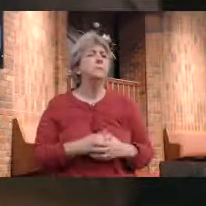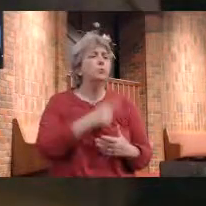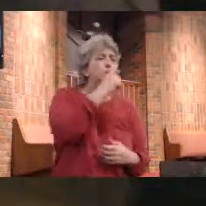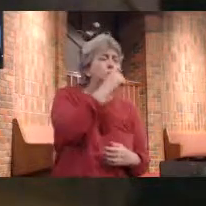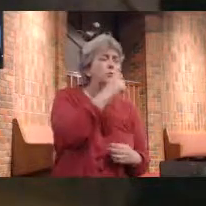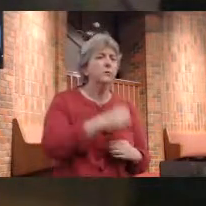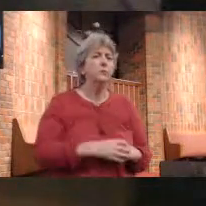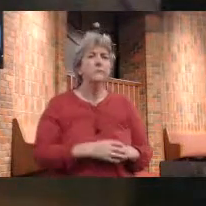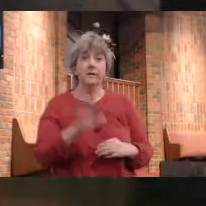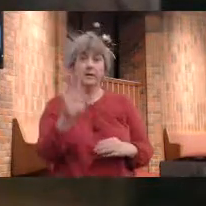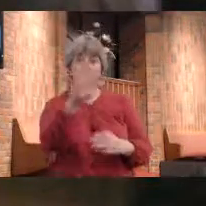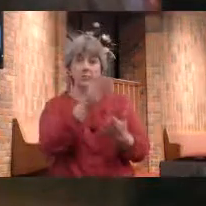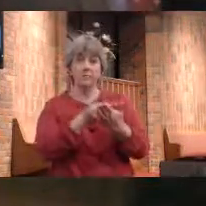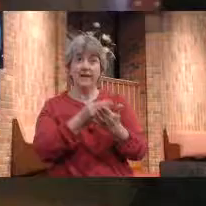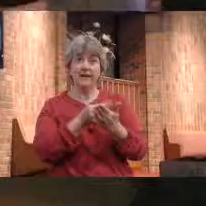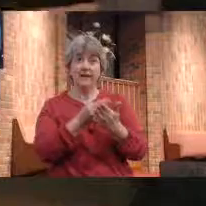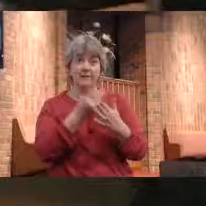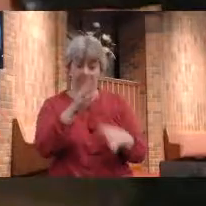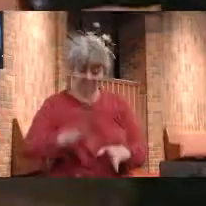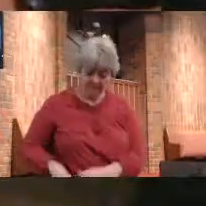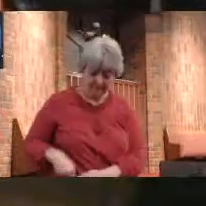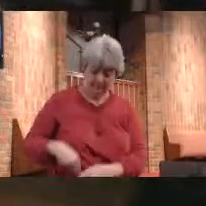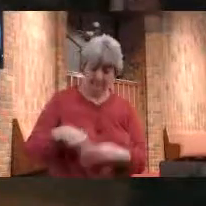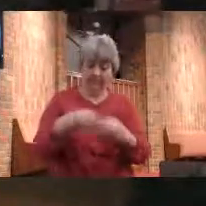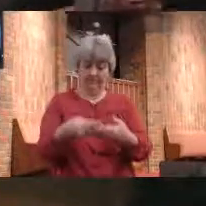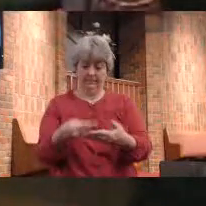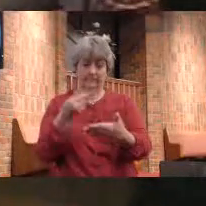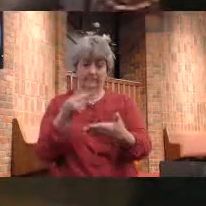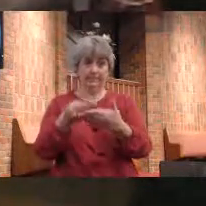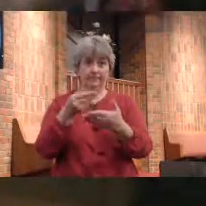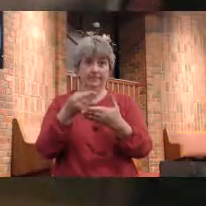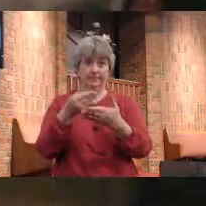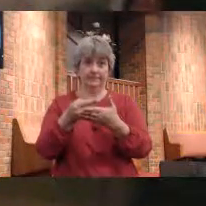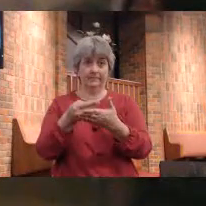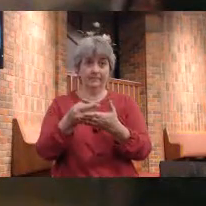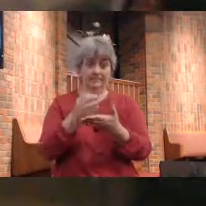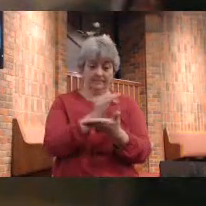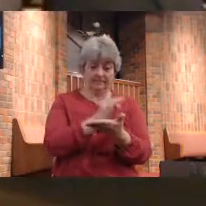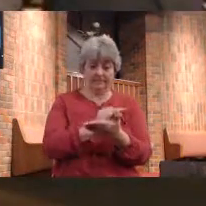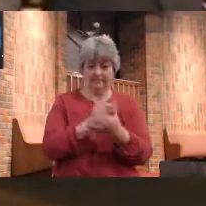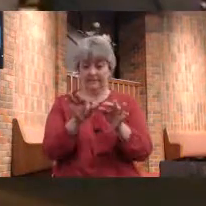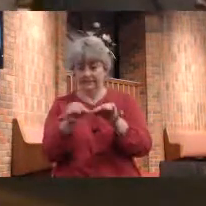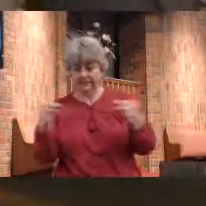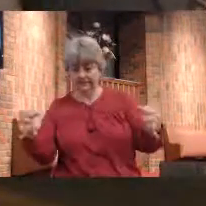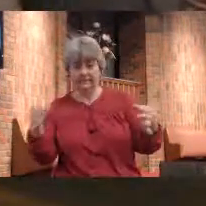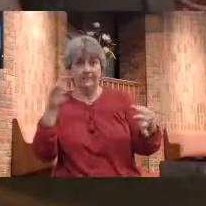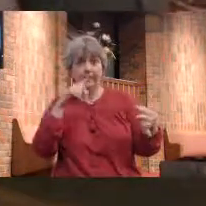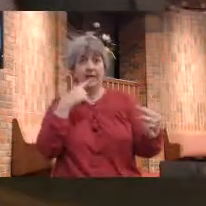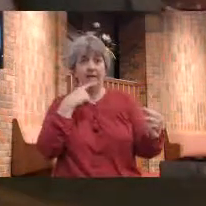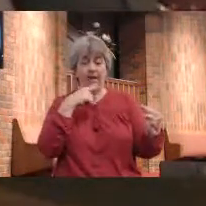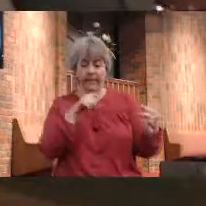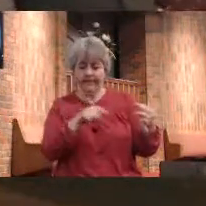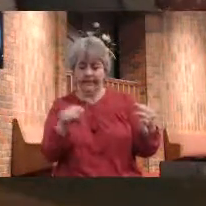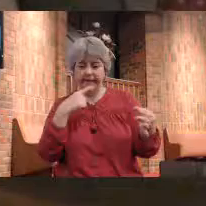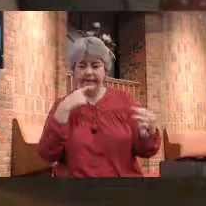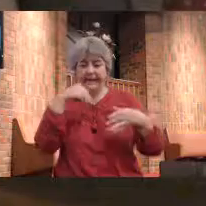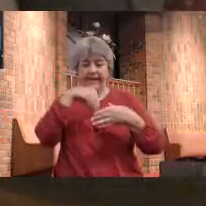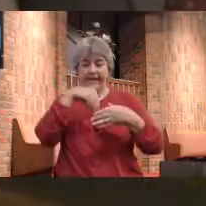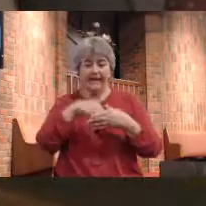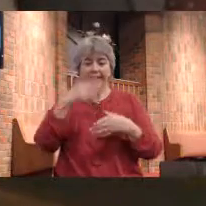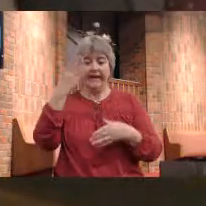Pull money out of your pocket. What does it say on it? Well, somewhere on it, it will probably say, in God we